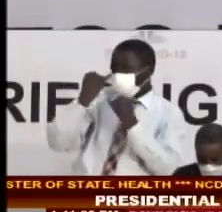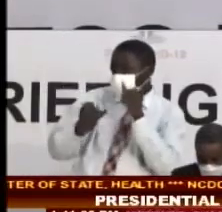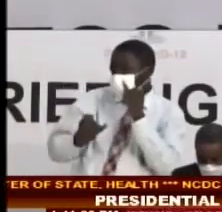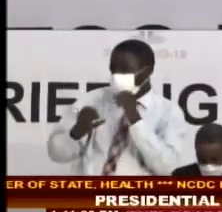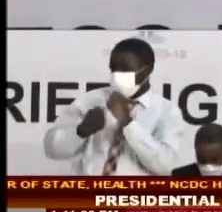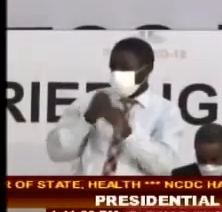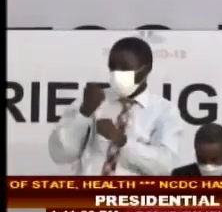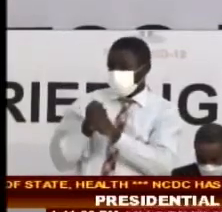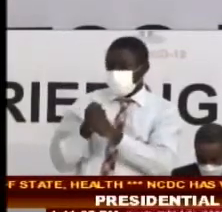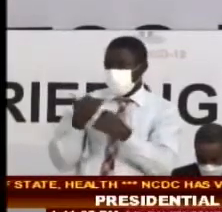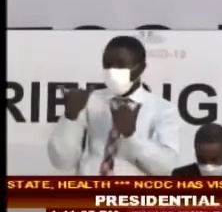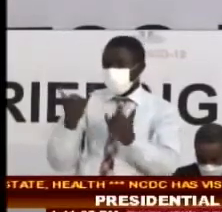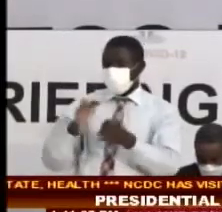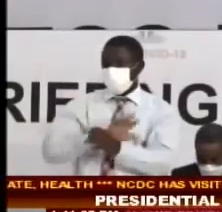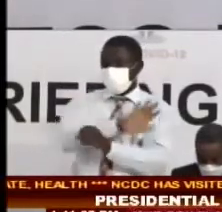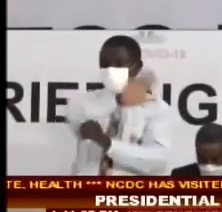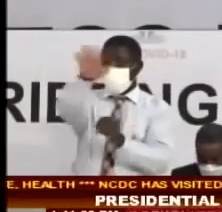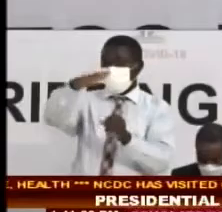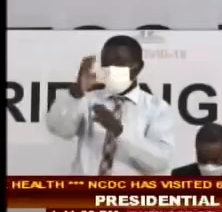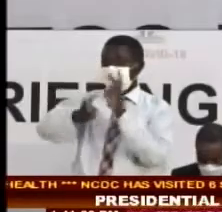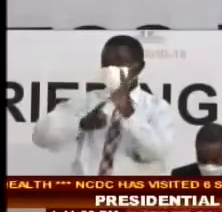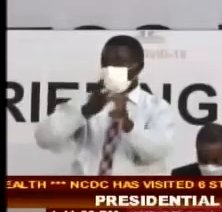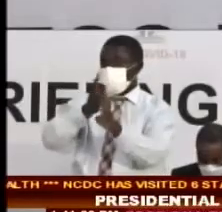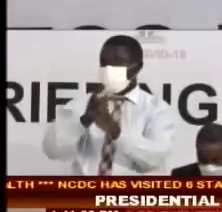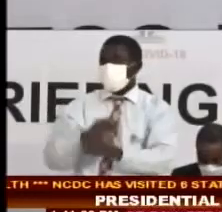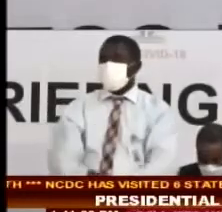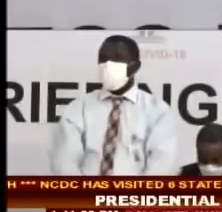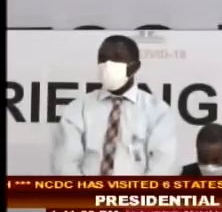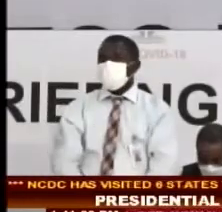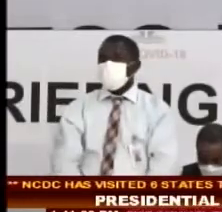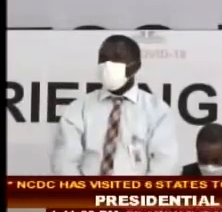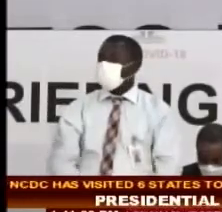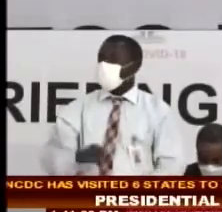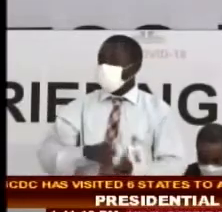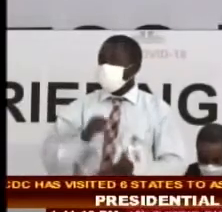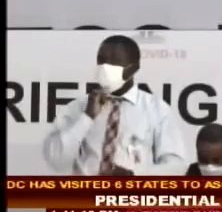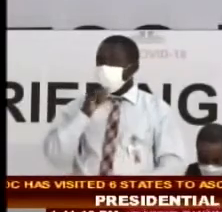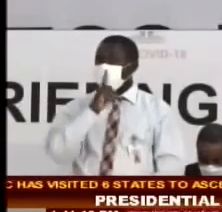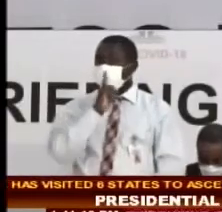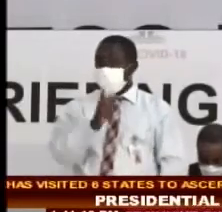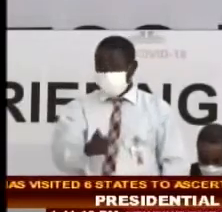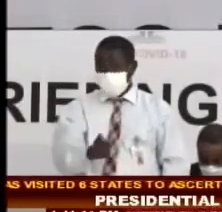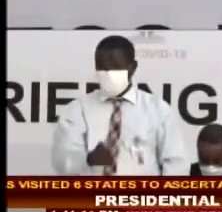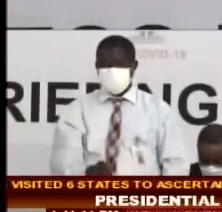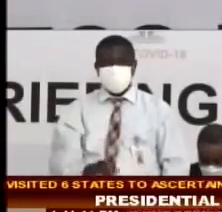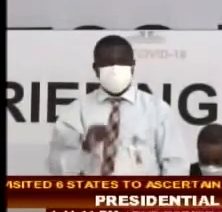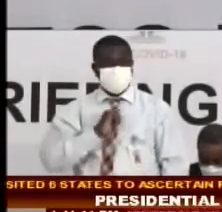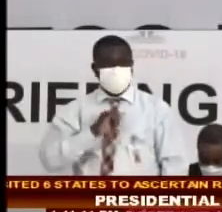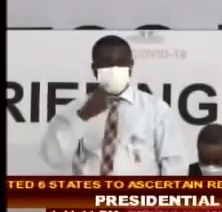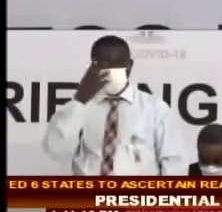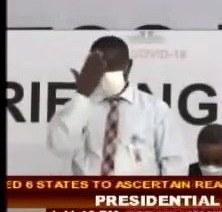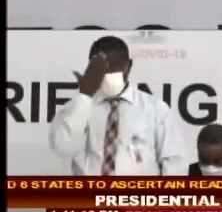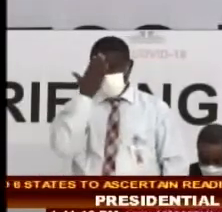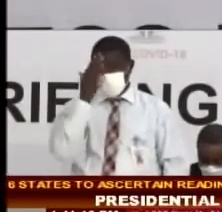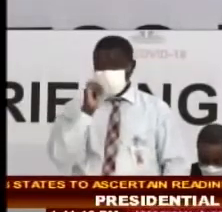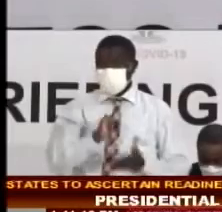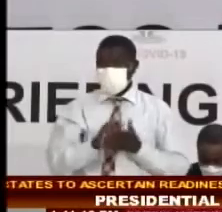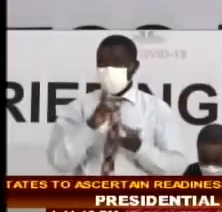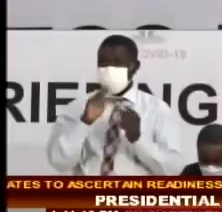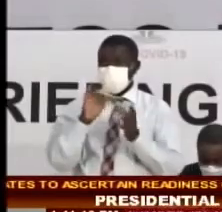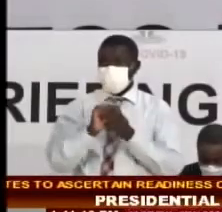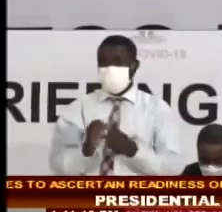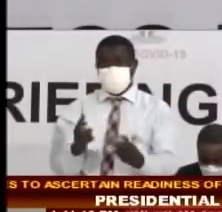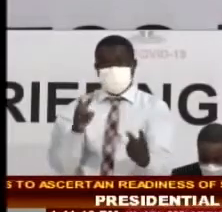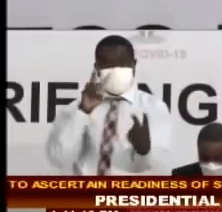mamaye duniya. Abu ne kuma da gaske ne, na tabbata masu kallon TV